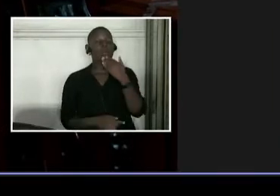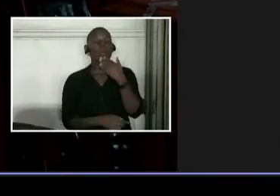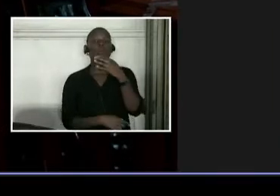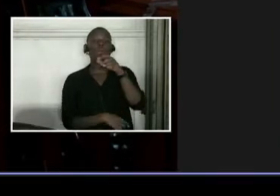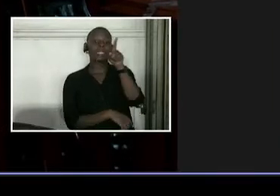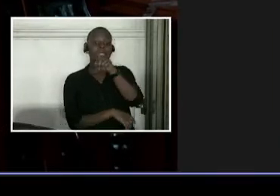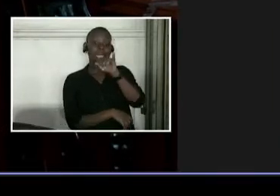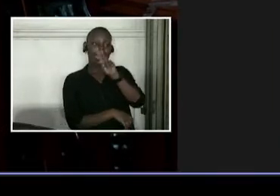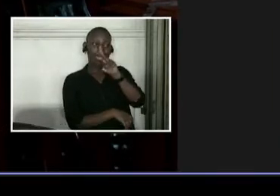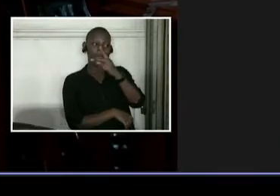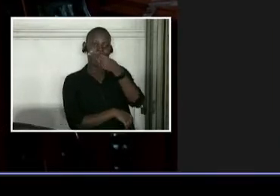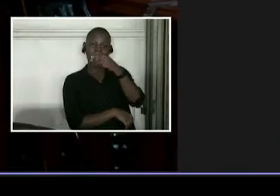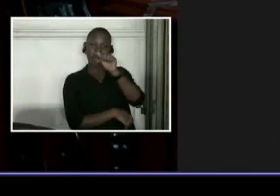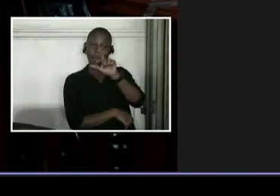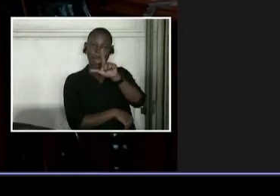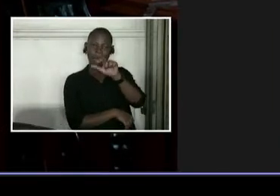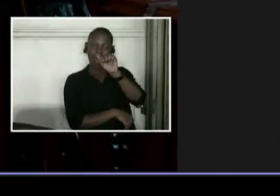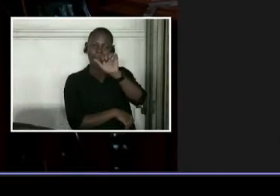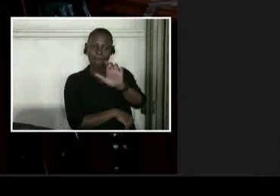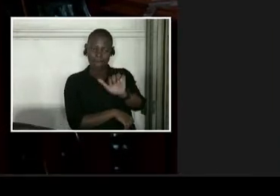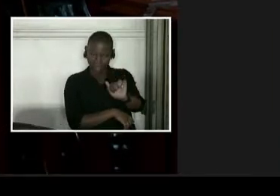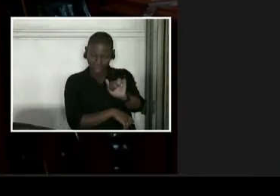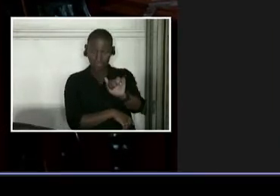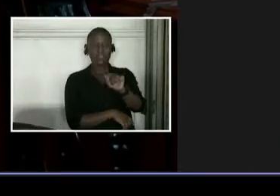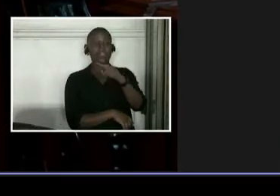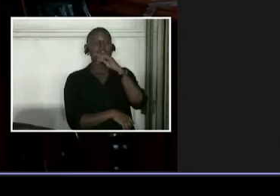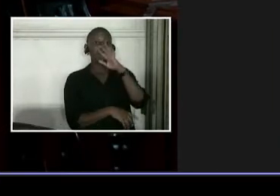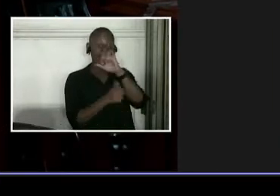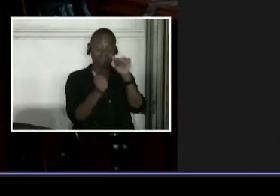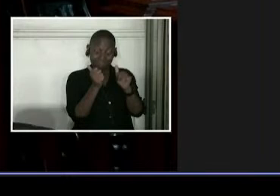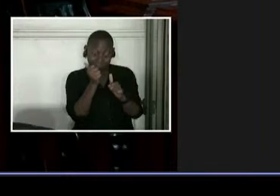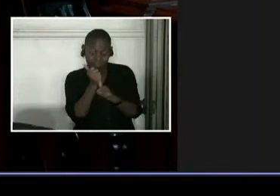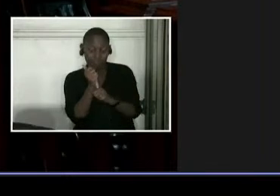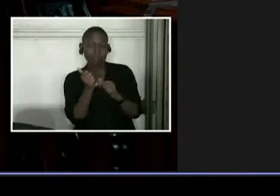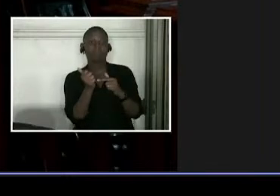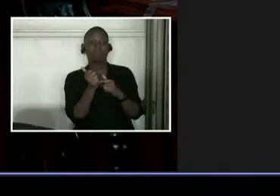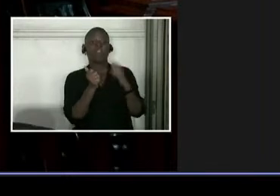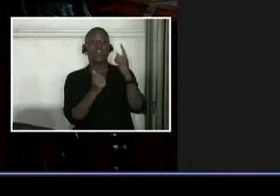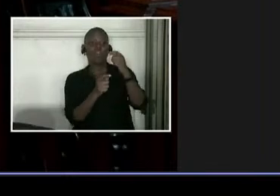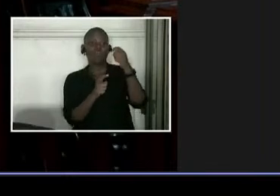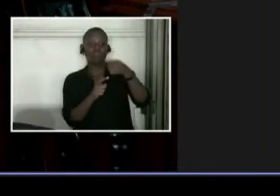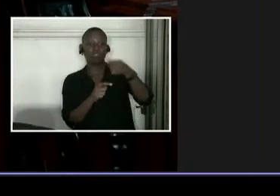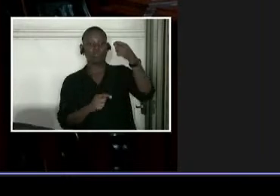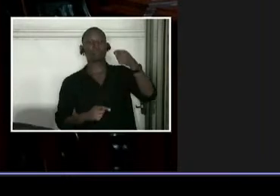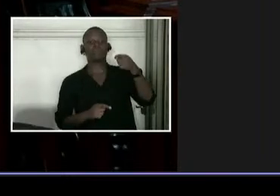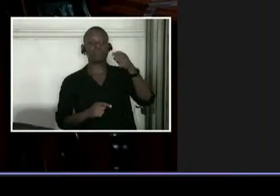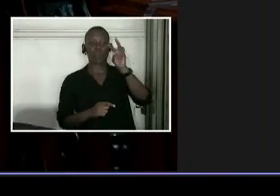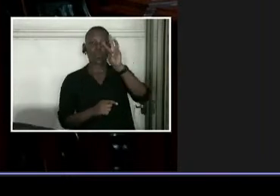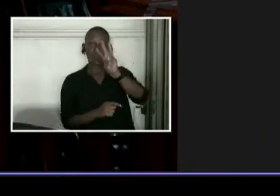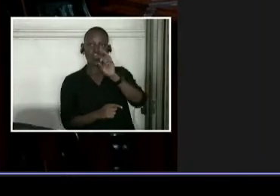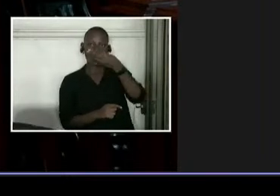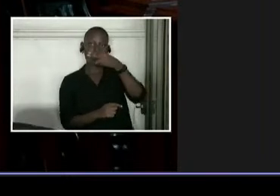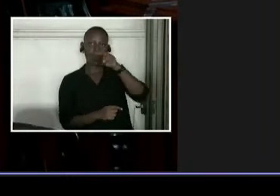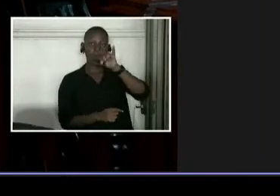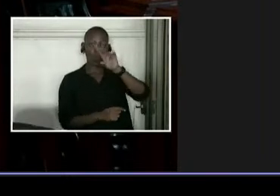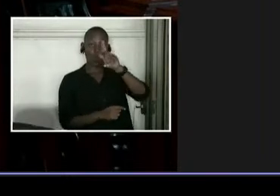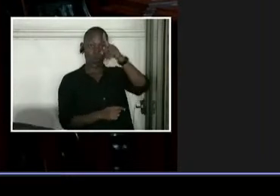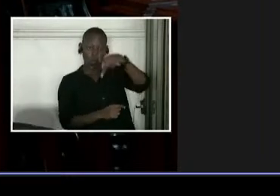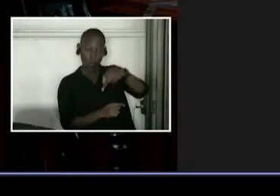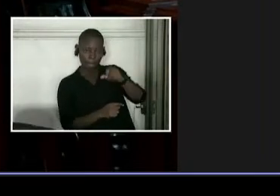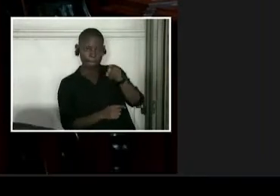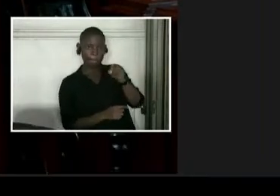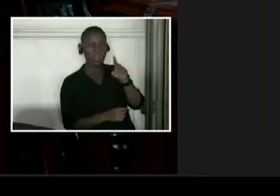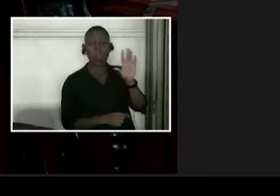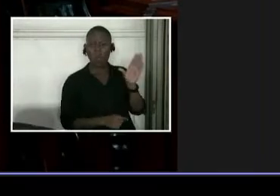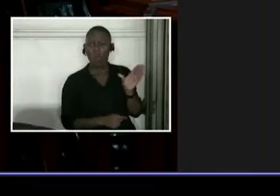uChief Whip uSotswebu nosekela Sotswebu. Siyafisa ukubingelela amalunga esishayamthetho saKwaZulu-Natal, uhlalo